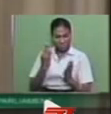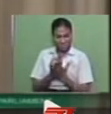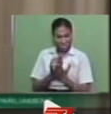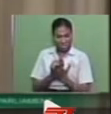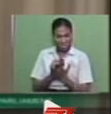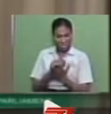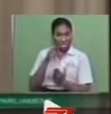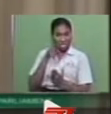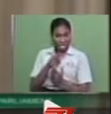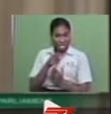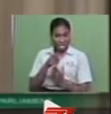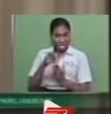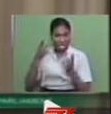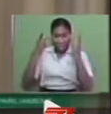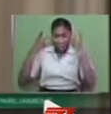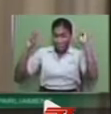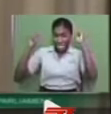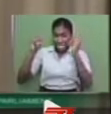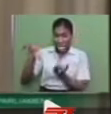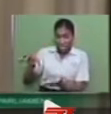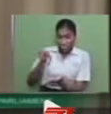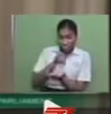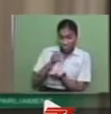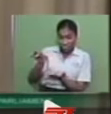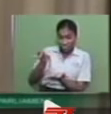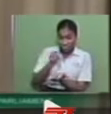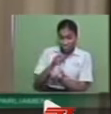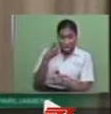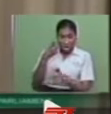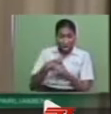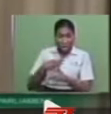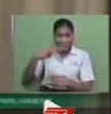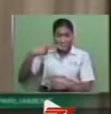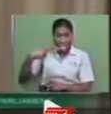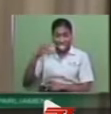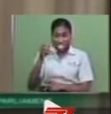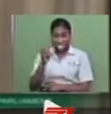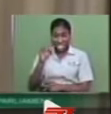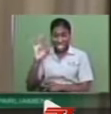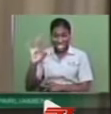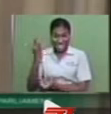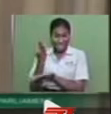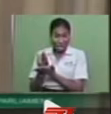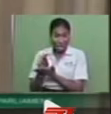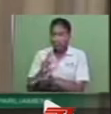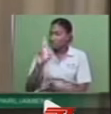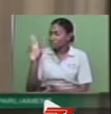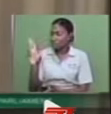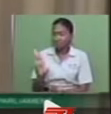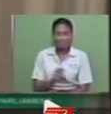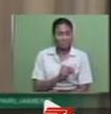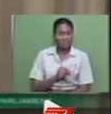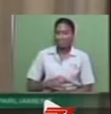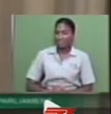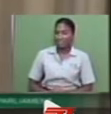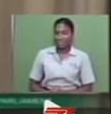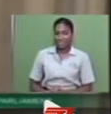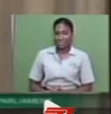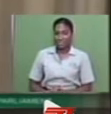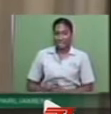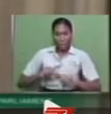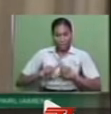not withdraw from the HSF. Did not. It took this government, even before COVID,